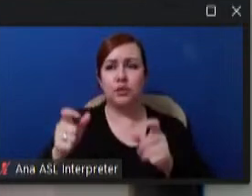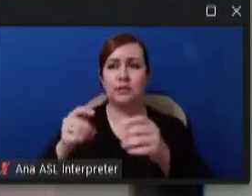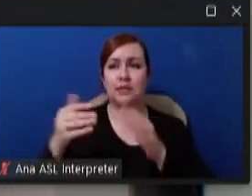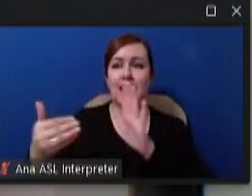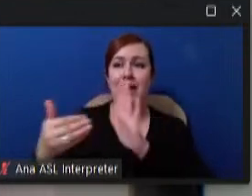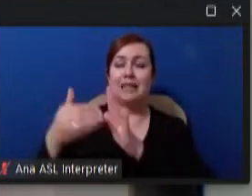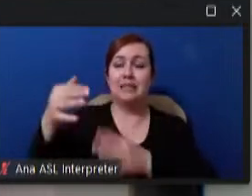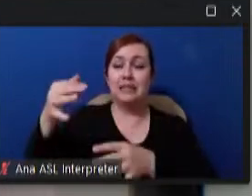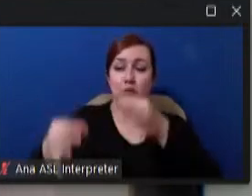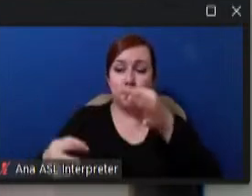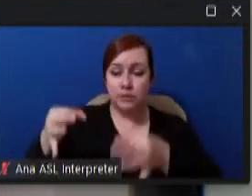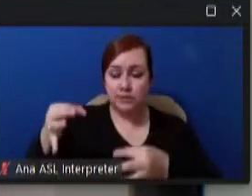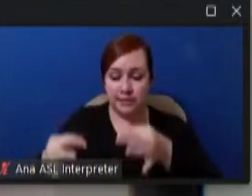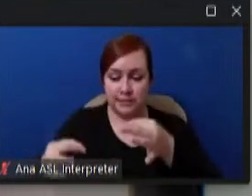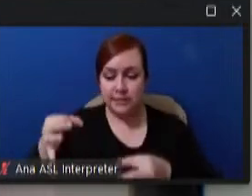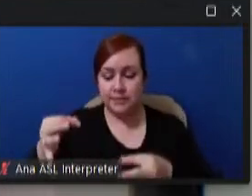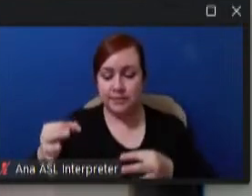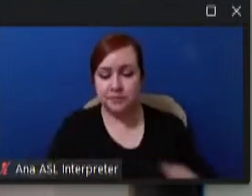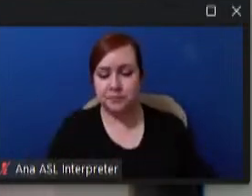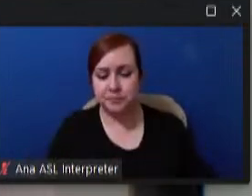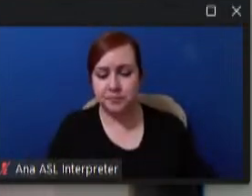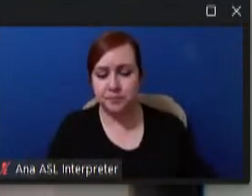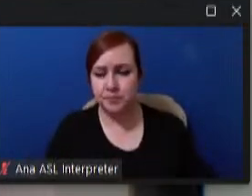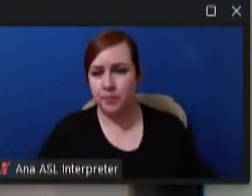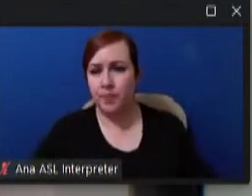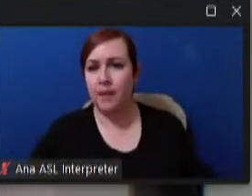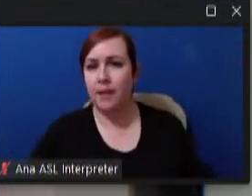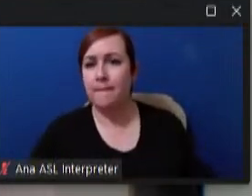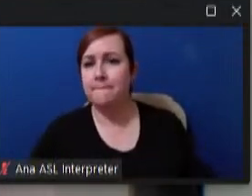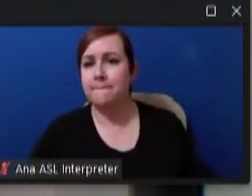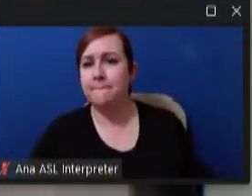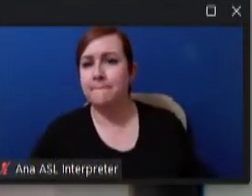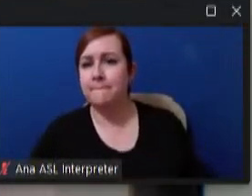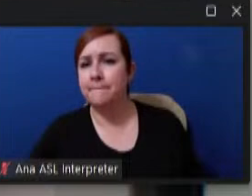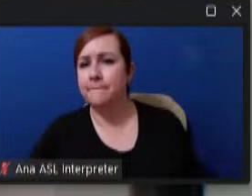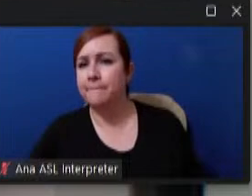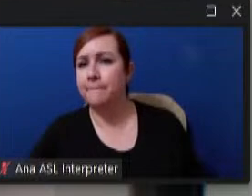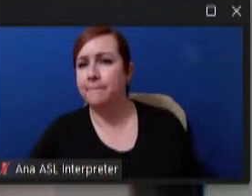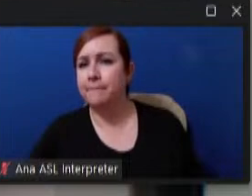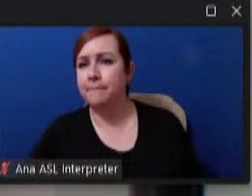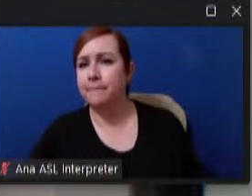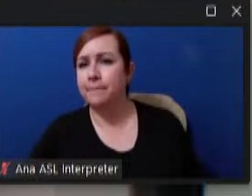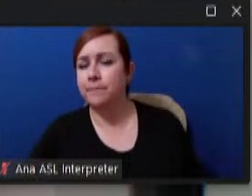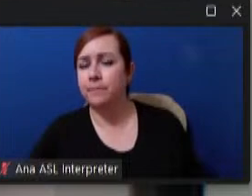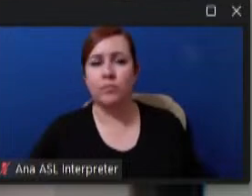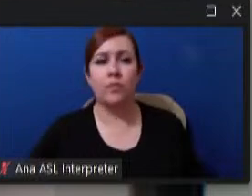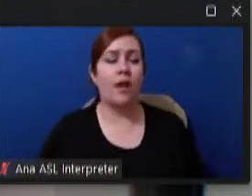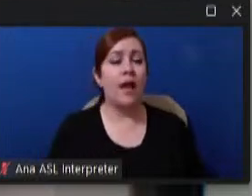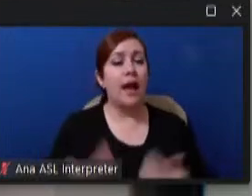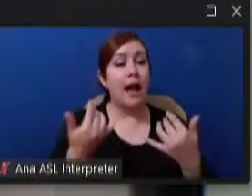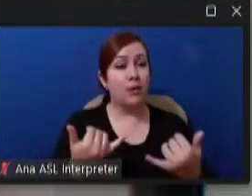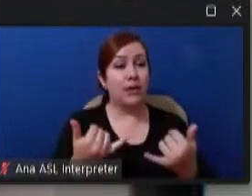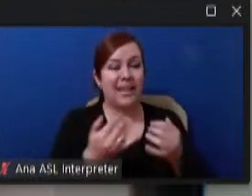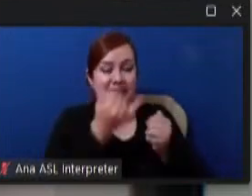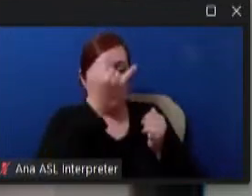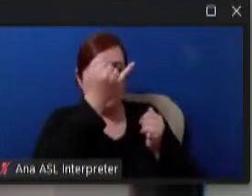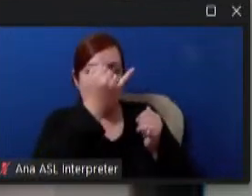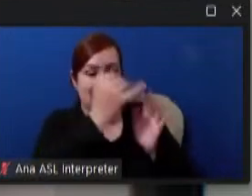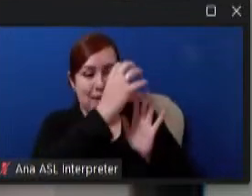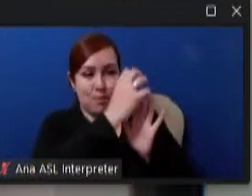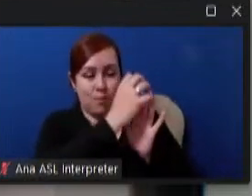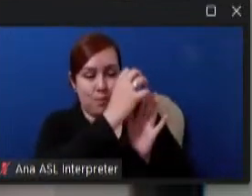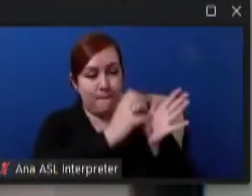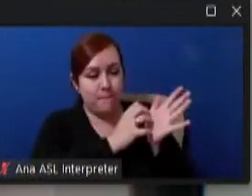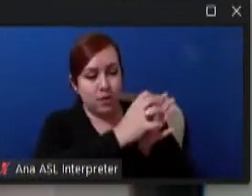of violence, and also to see when there is a suspicion of this type of crime